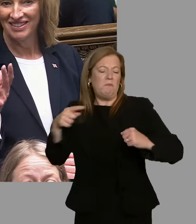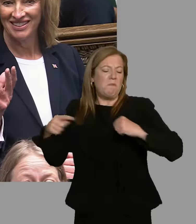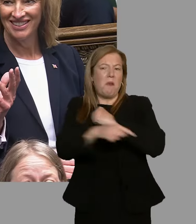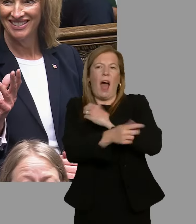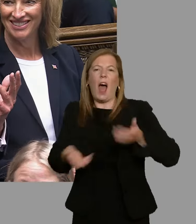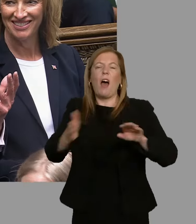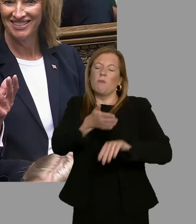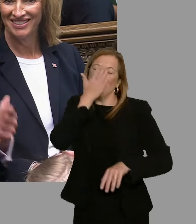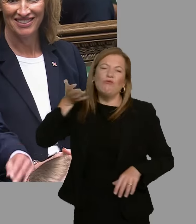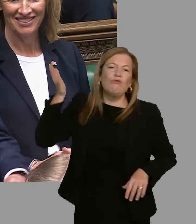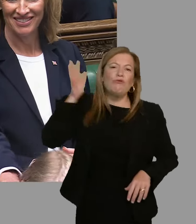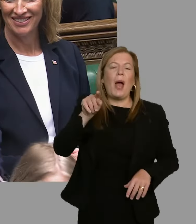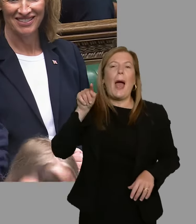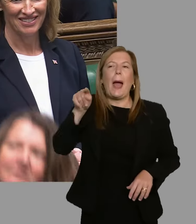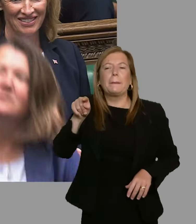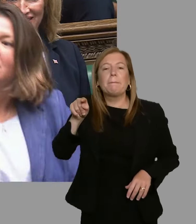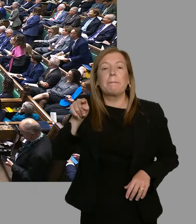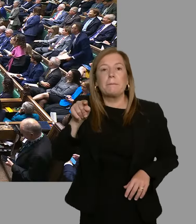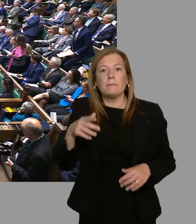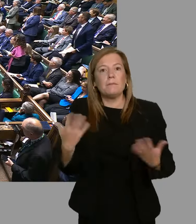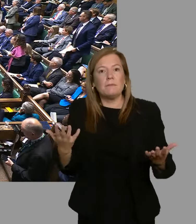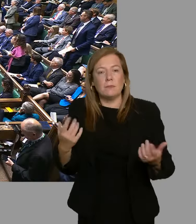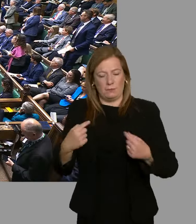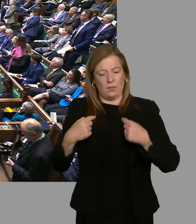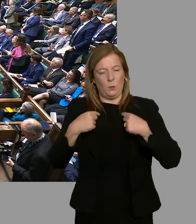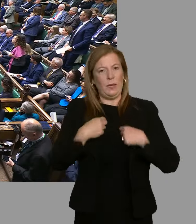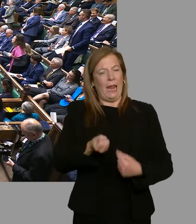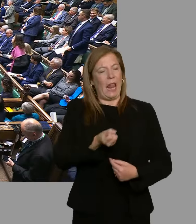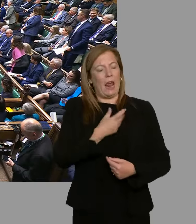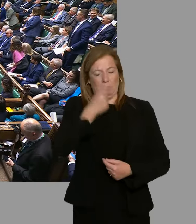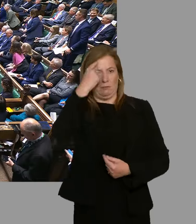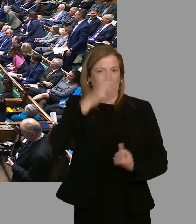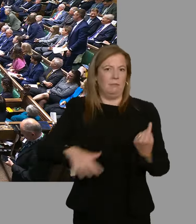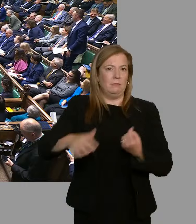national interest. The Liberal Democrats, Sir Ed Davey.